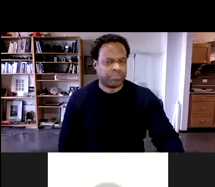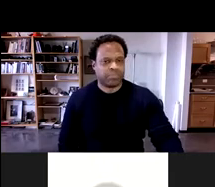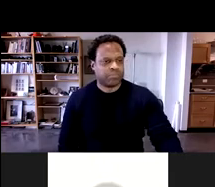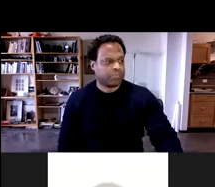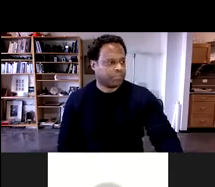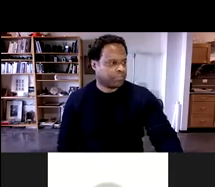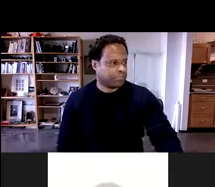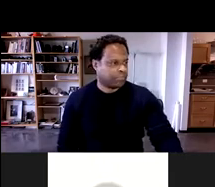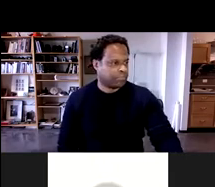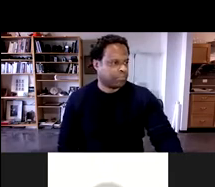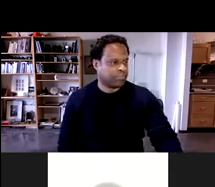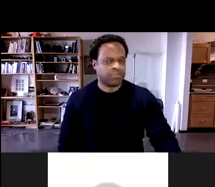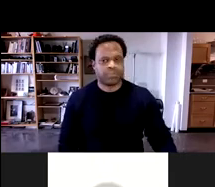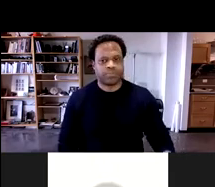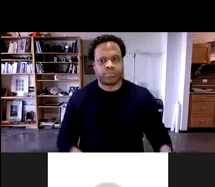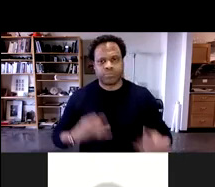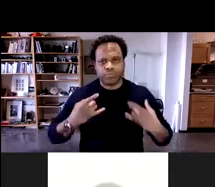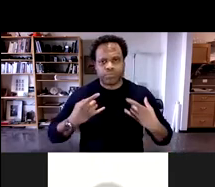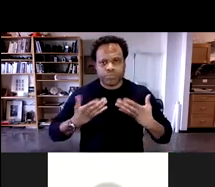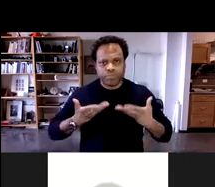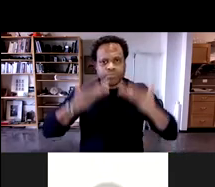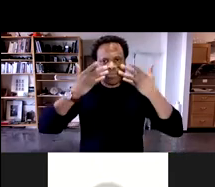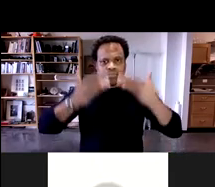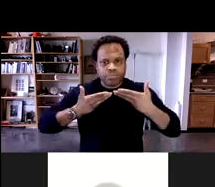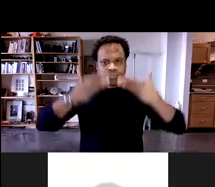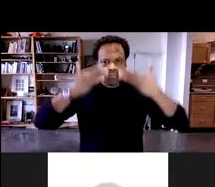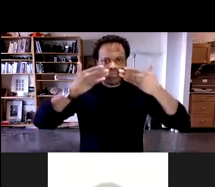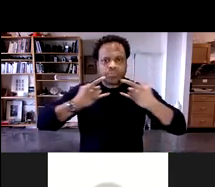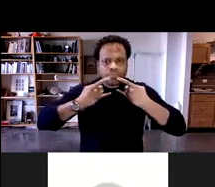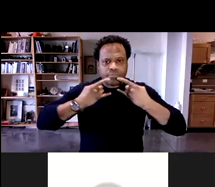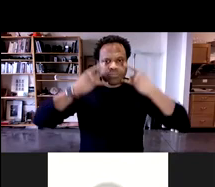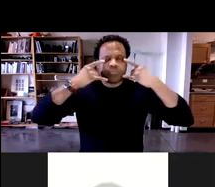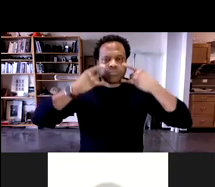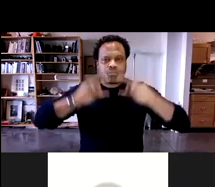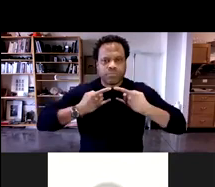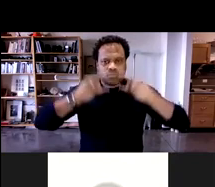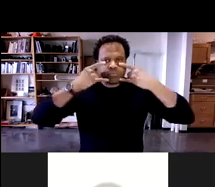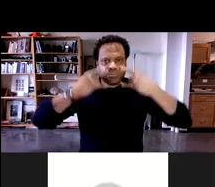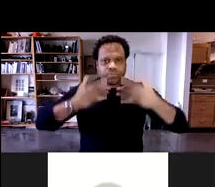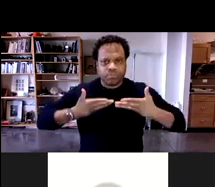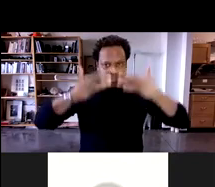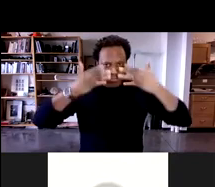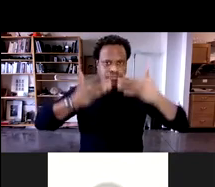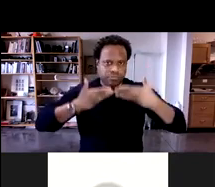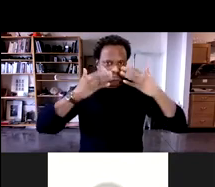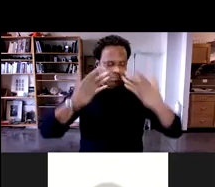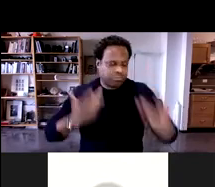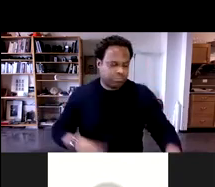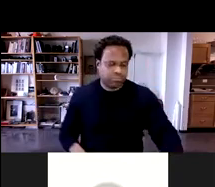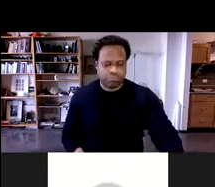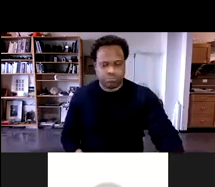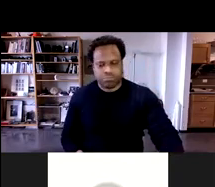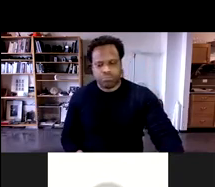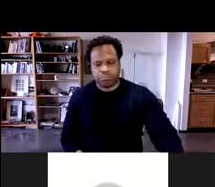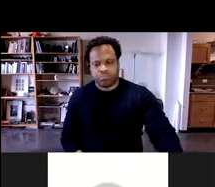time, just point to your wrist. You can gesture up if somebody's mask is not covering